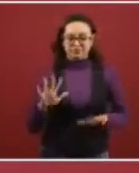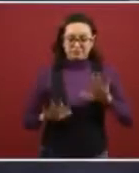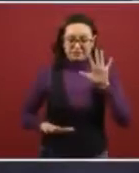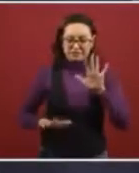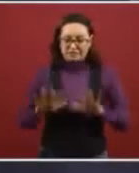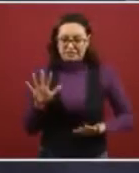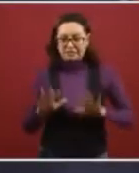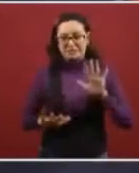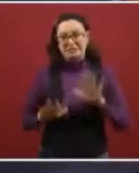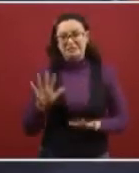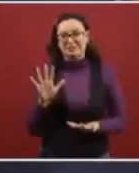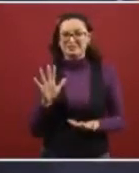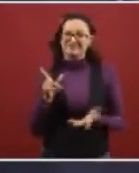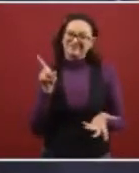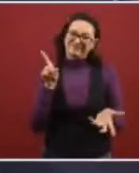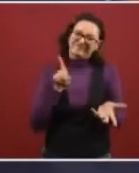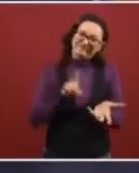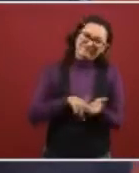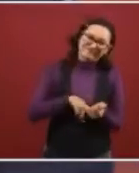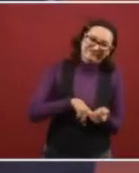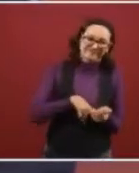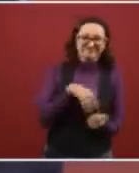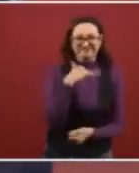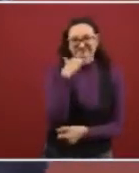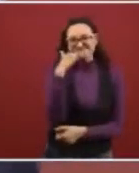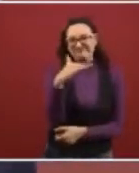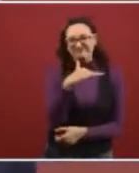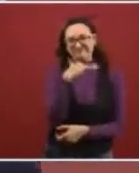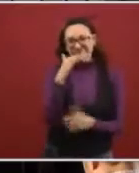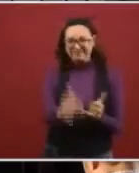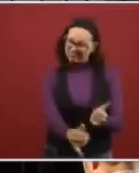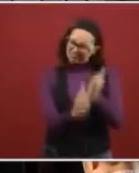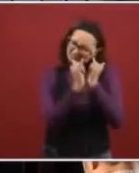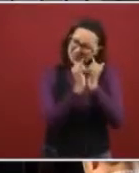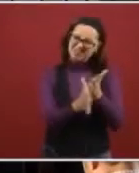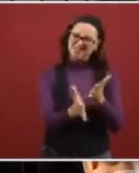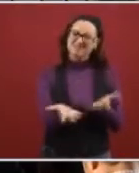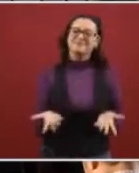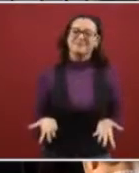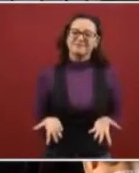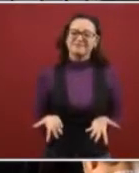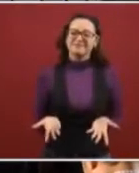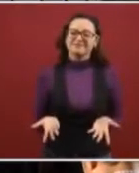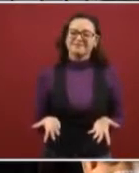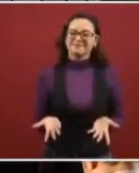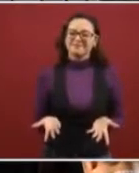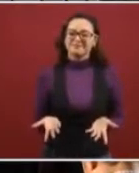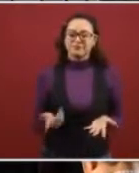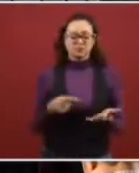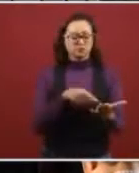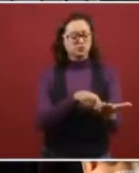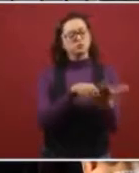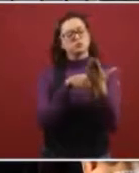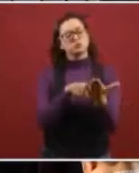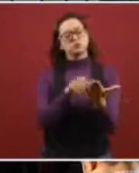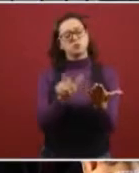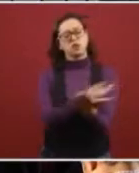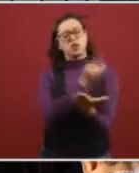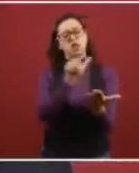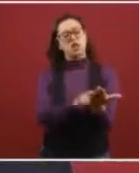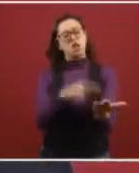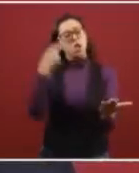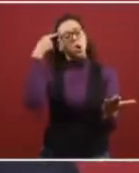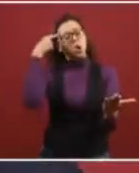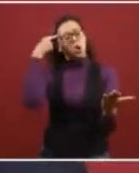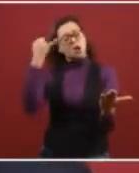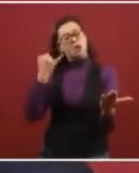acudirse a chicanadas. They're going forth doing chicanadas, which interpretaciones, is